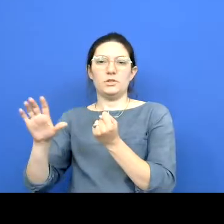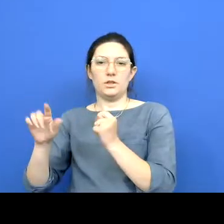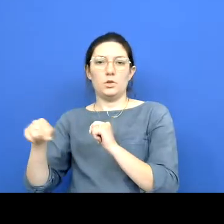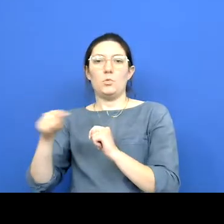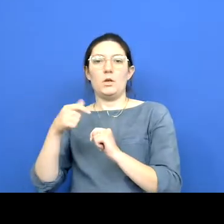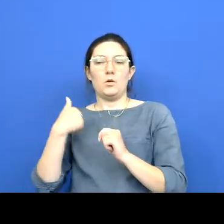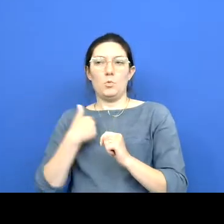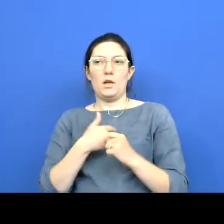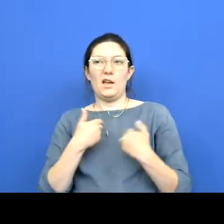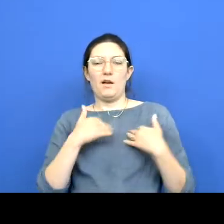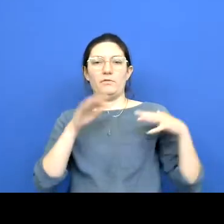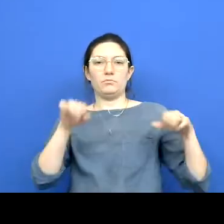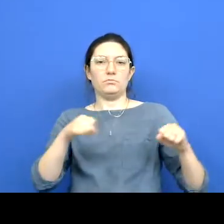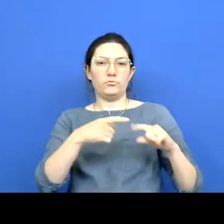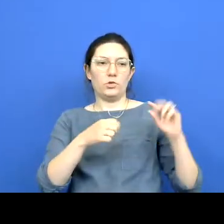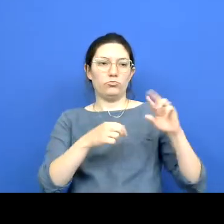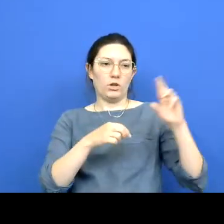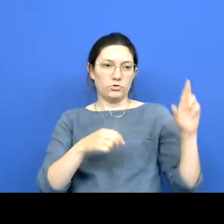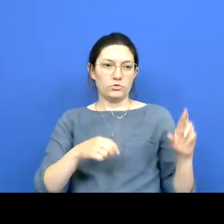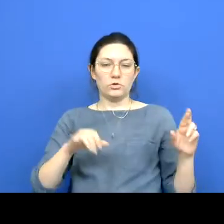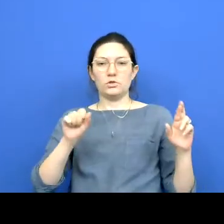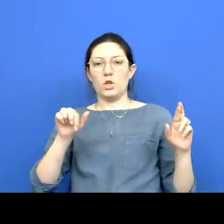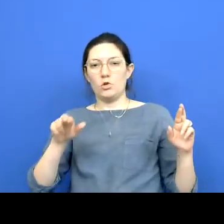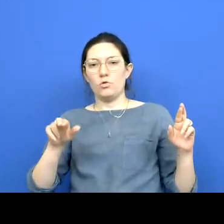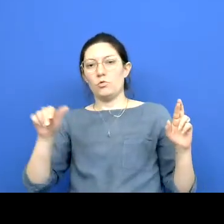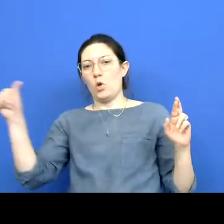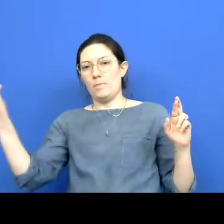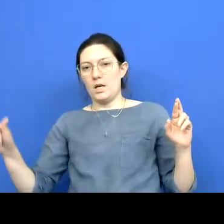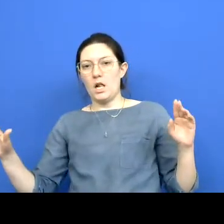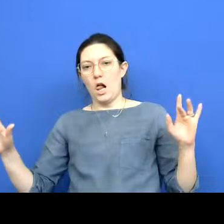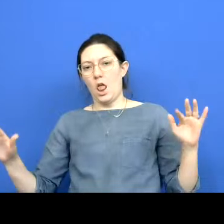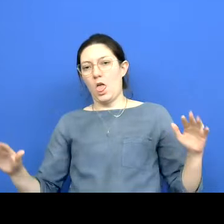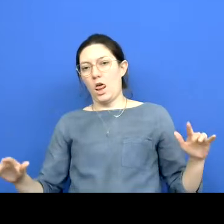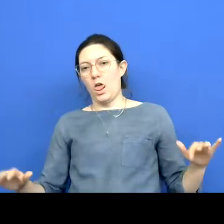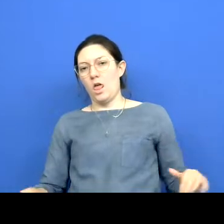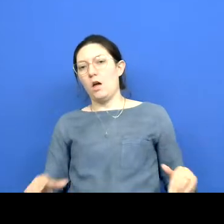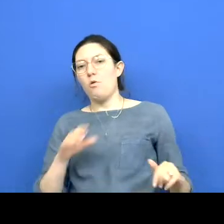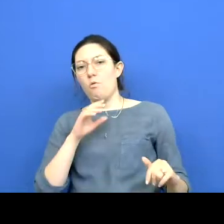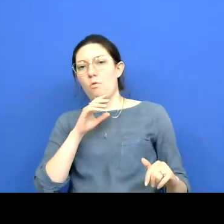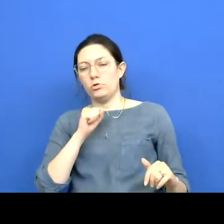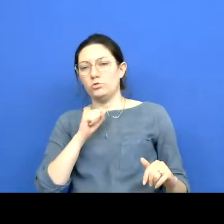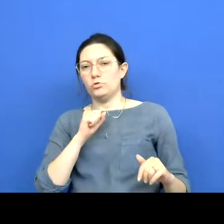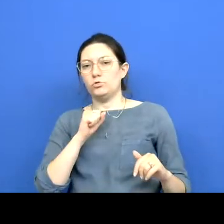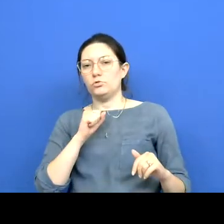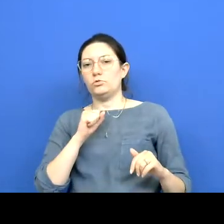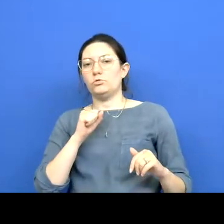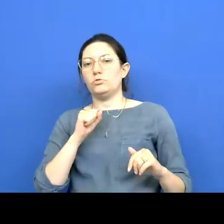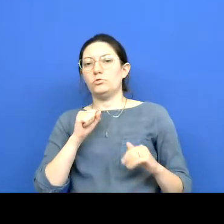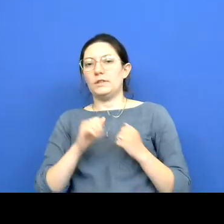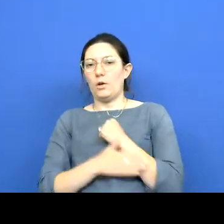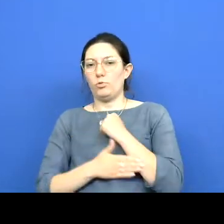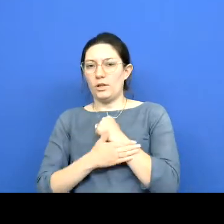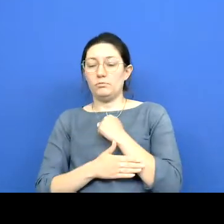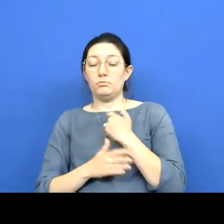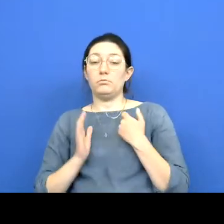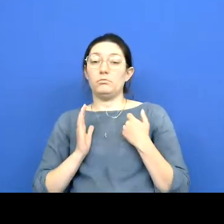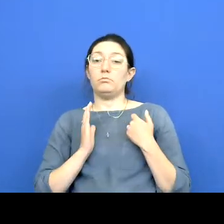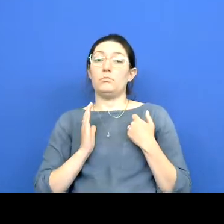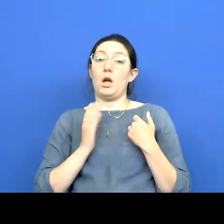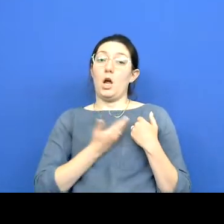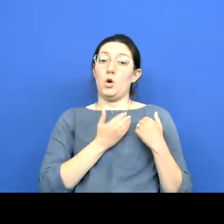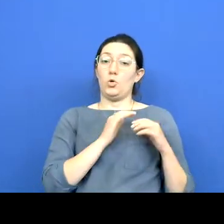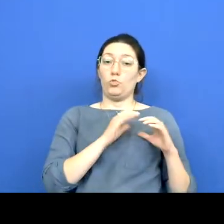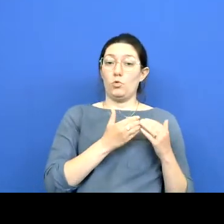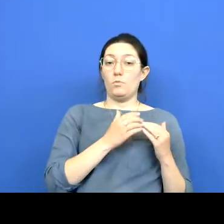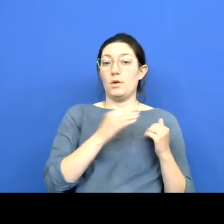from Rochester, Syracuse, Albany, all the way down to Orange County. Between our group and our